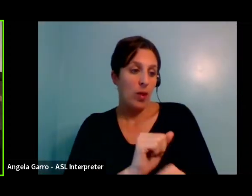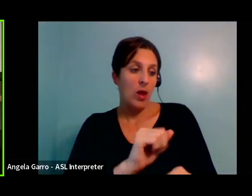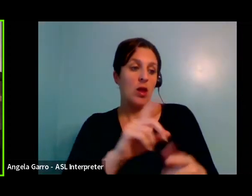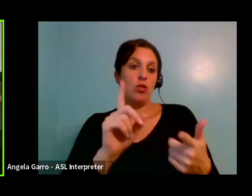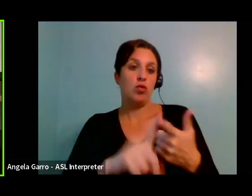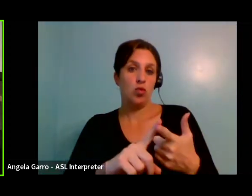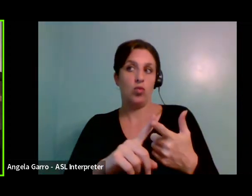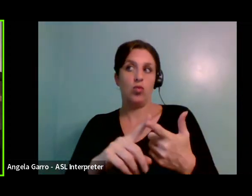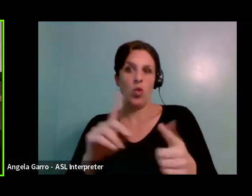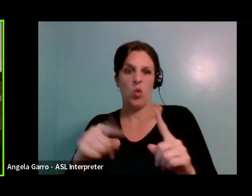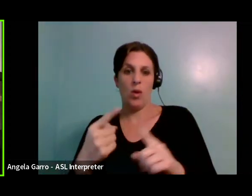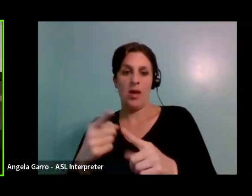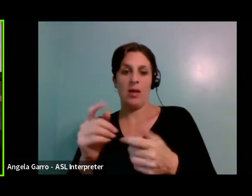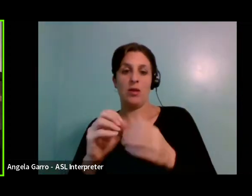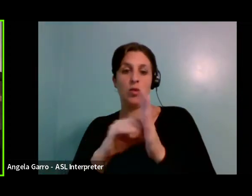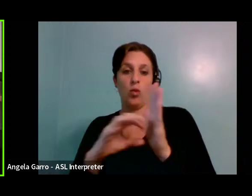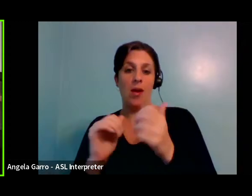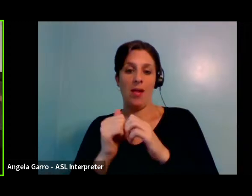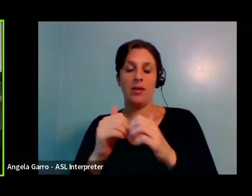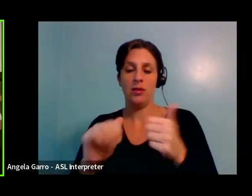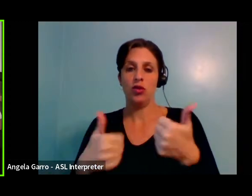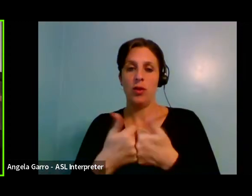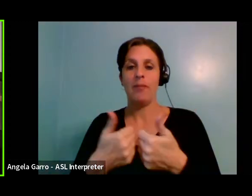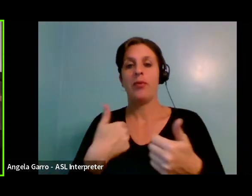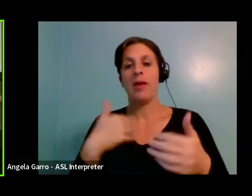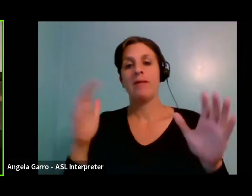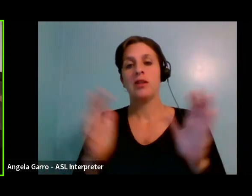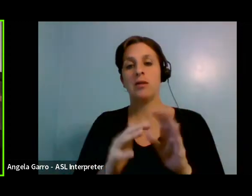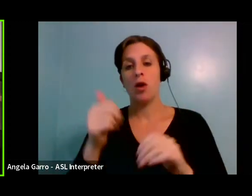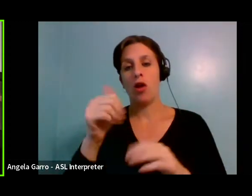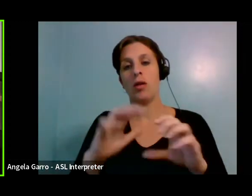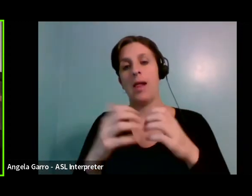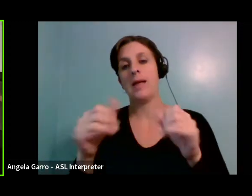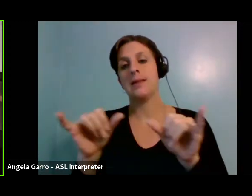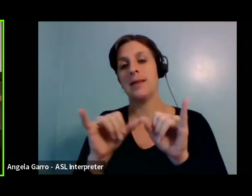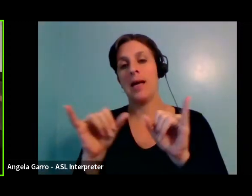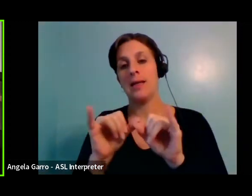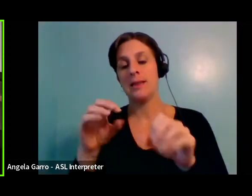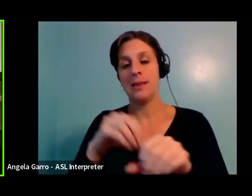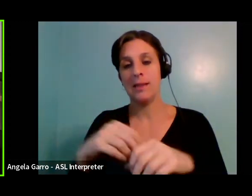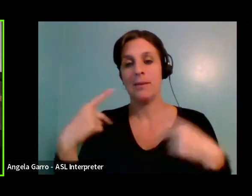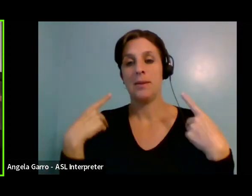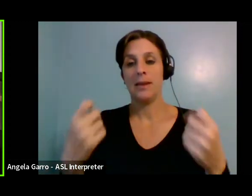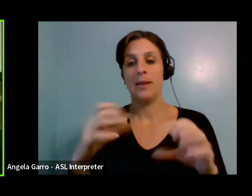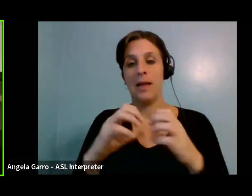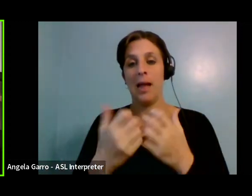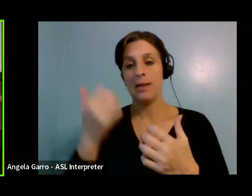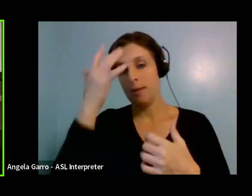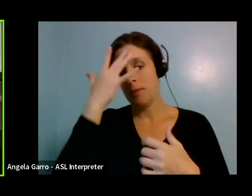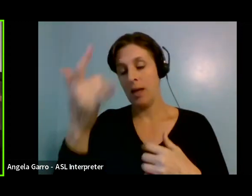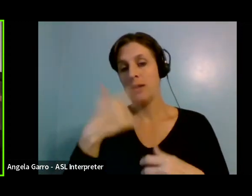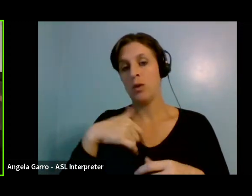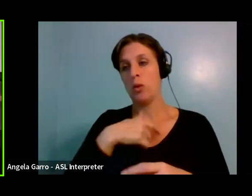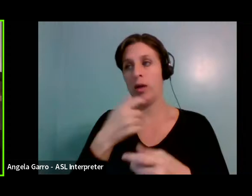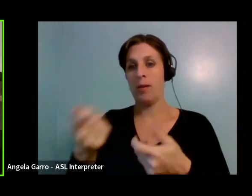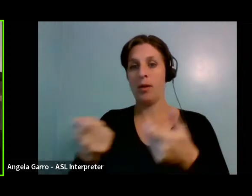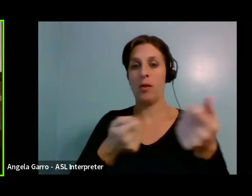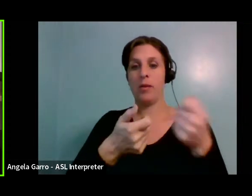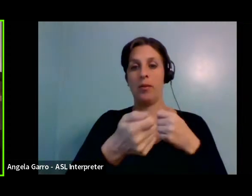challenge. We saw smaller class sizes in PE classes because we were pulling kids